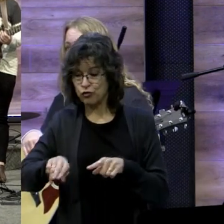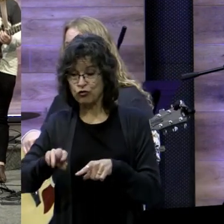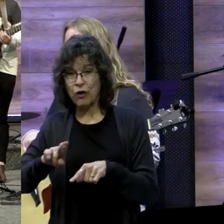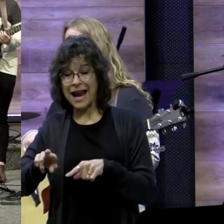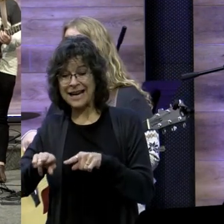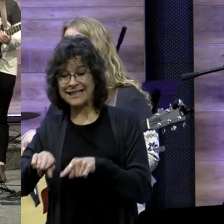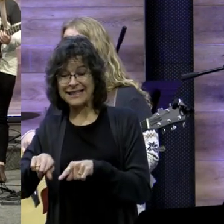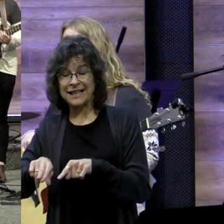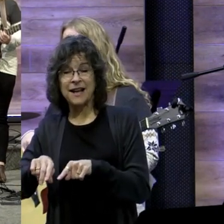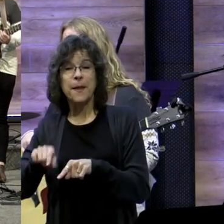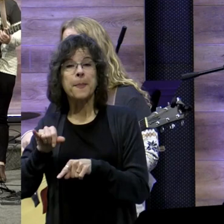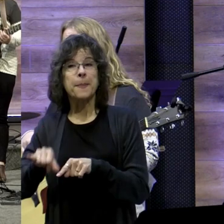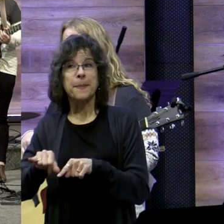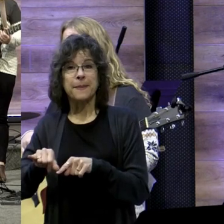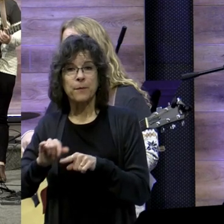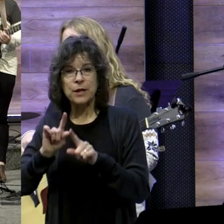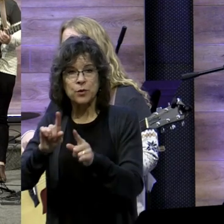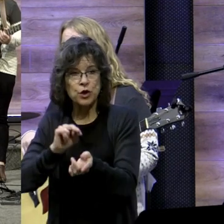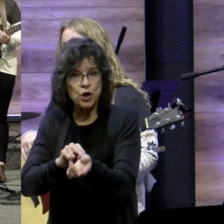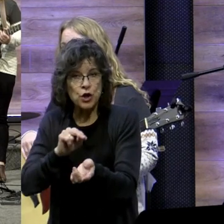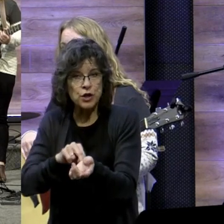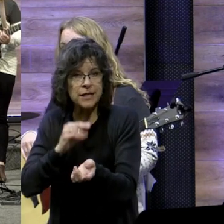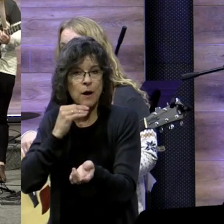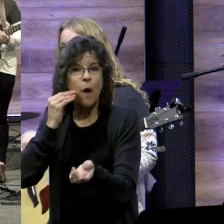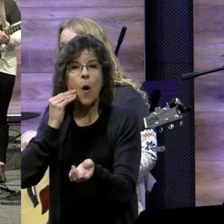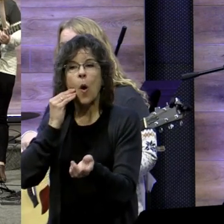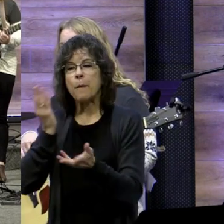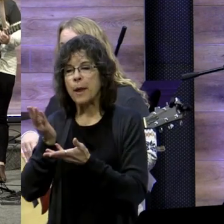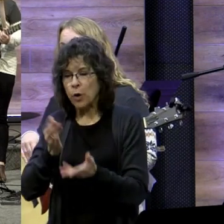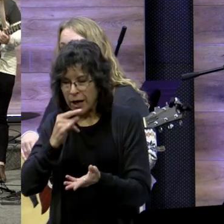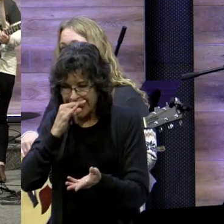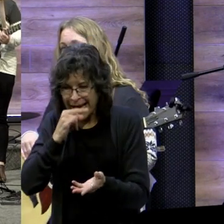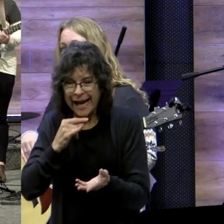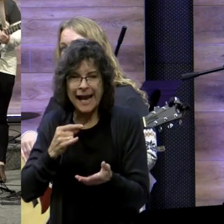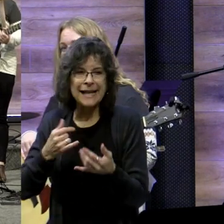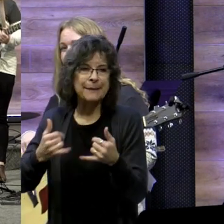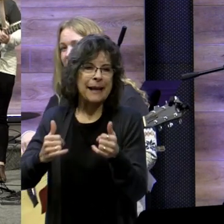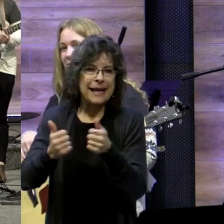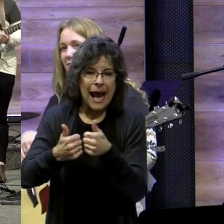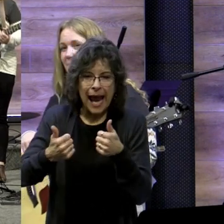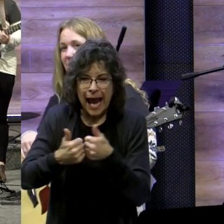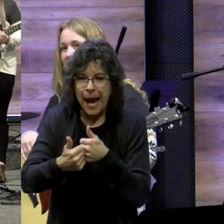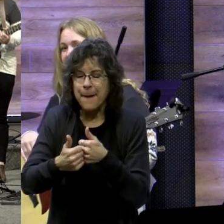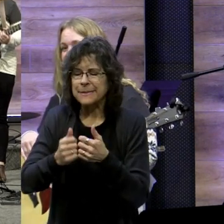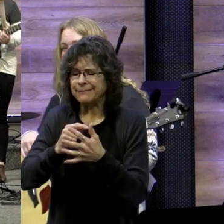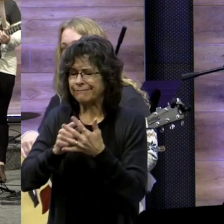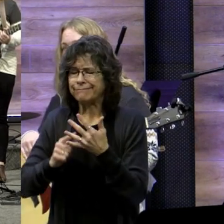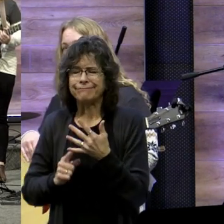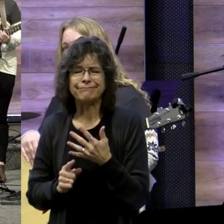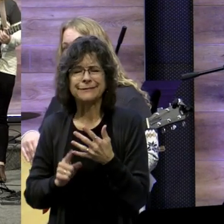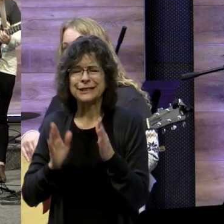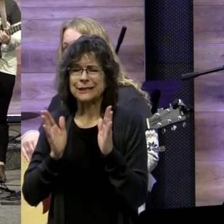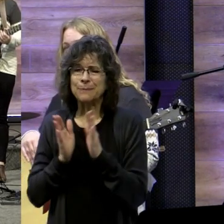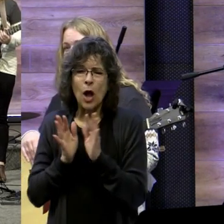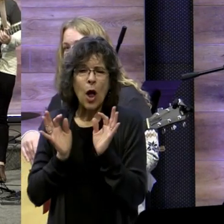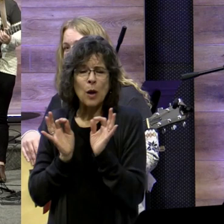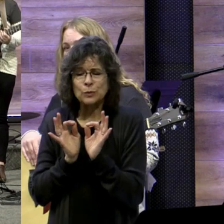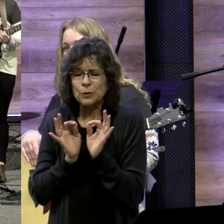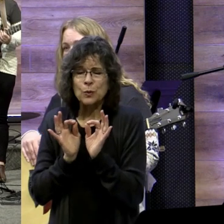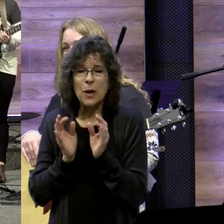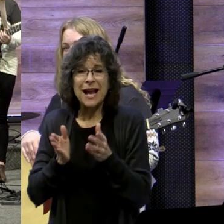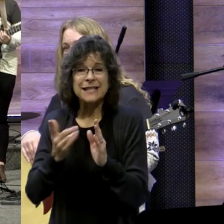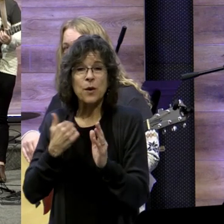And they visited a nursing home and they brought their kids and they played games and just hung out with them. And so these are just small little ways that we're putting our faith